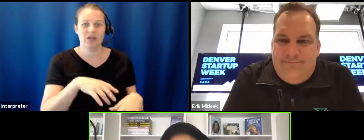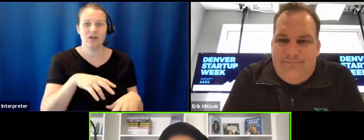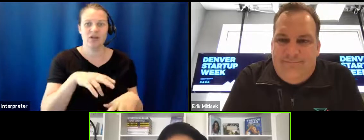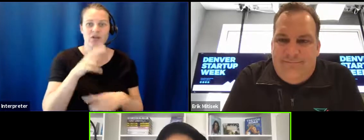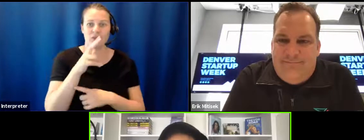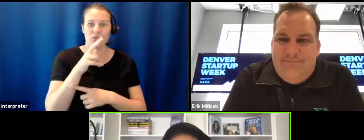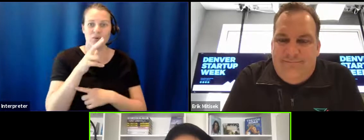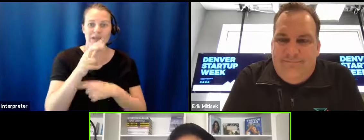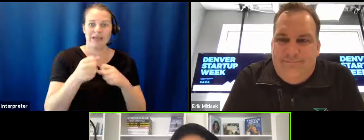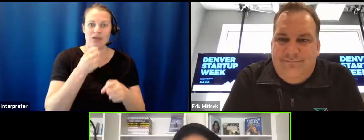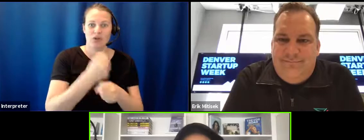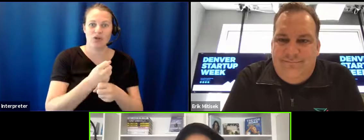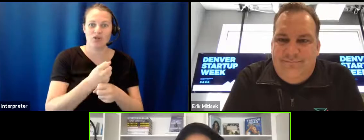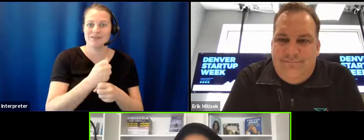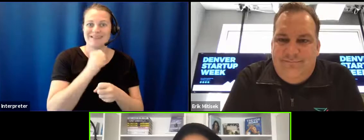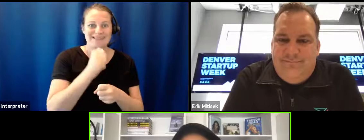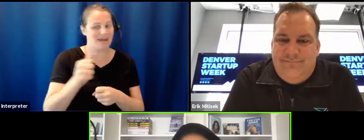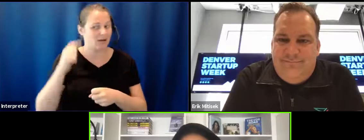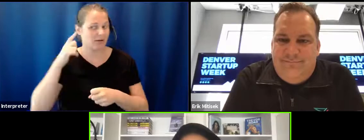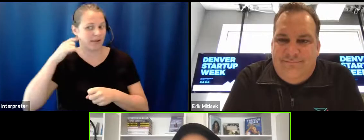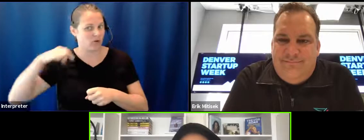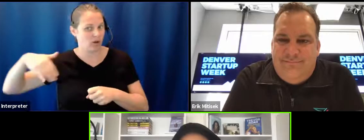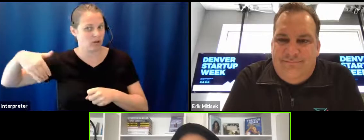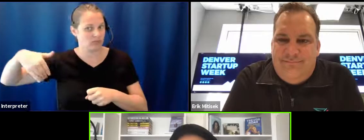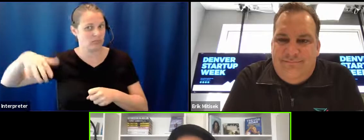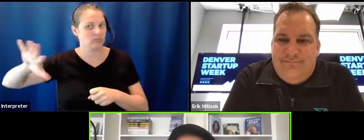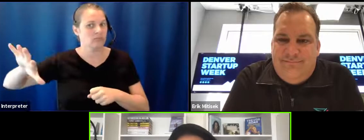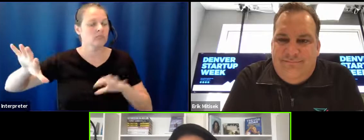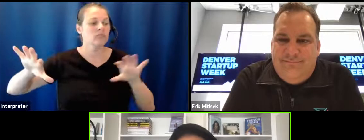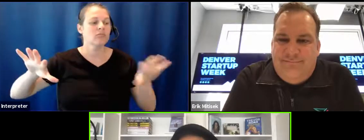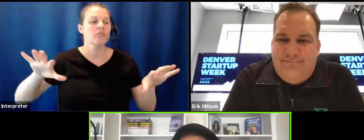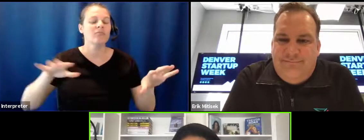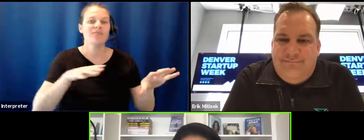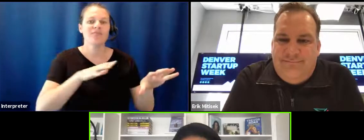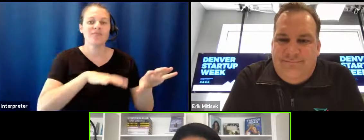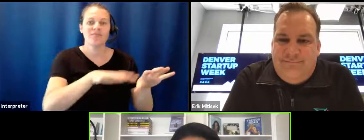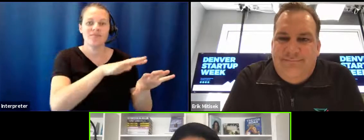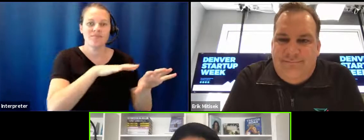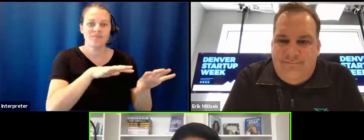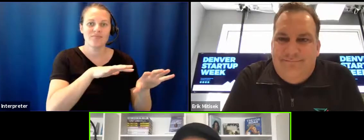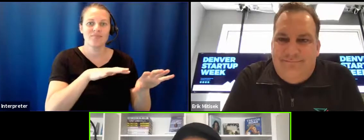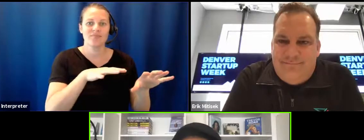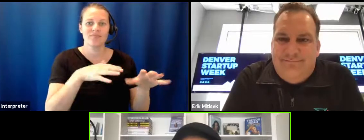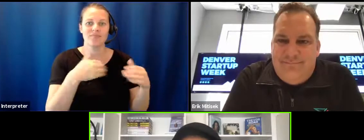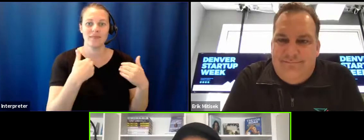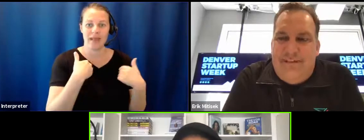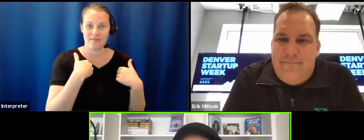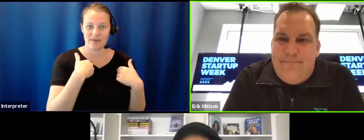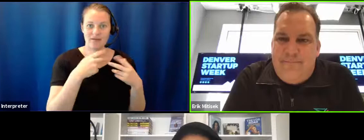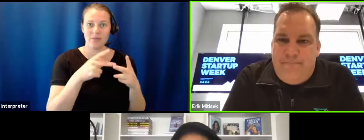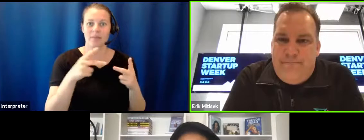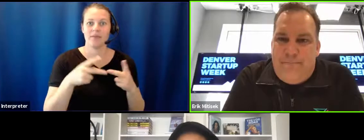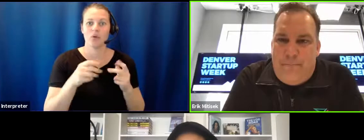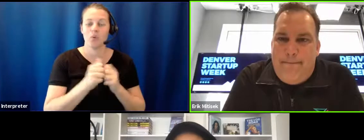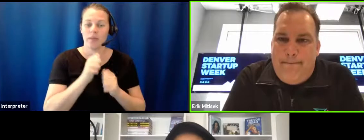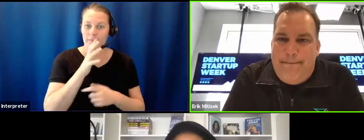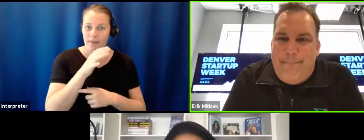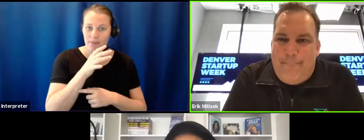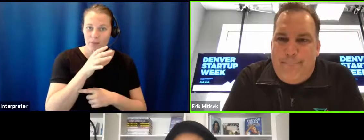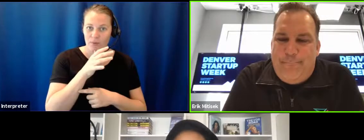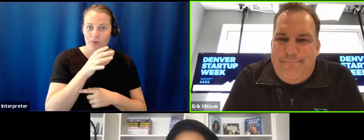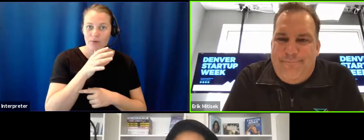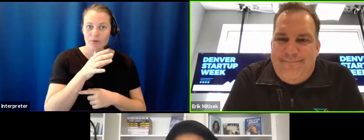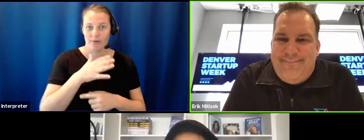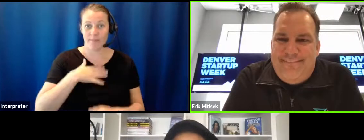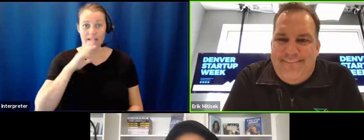not in California, it was a combination of having a place with my mother, going, you know, in my